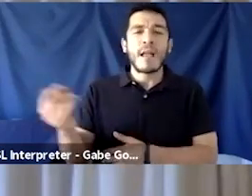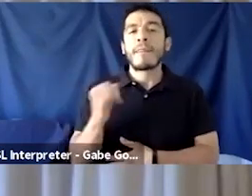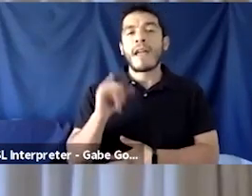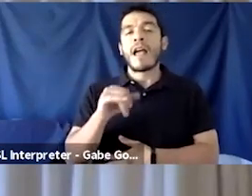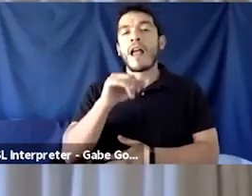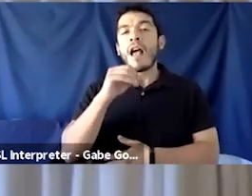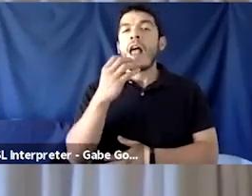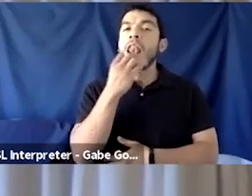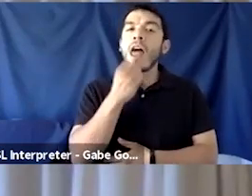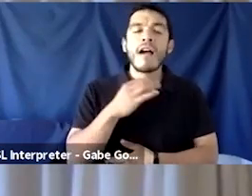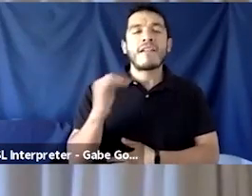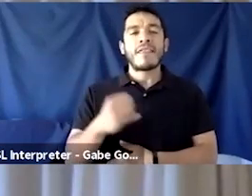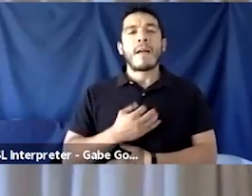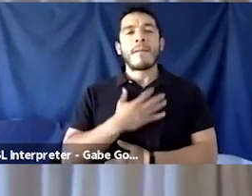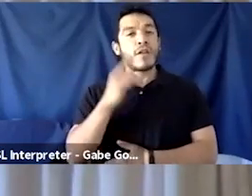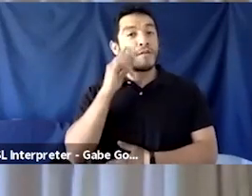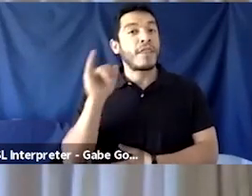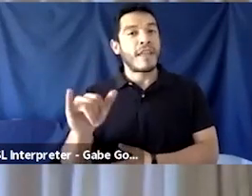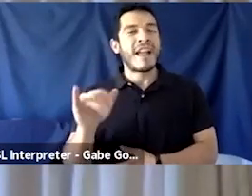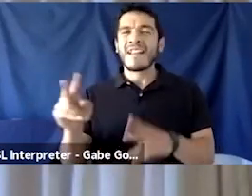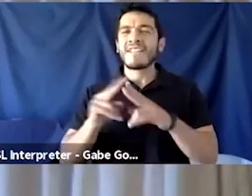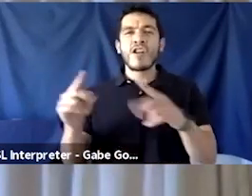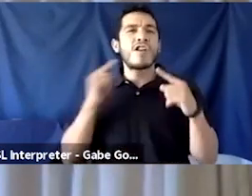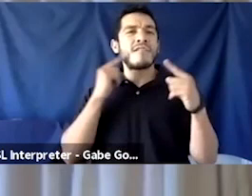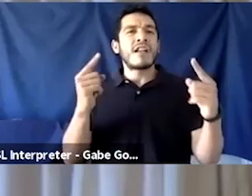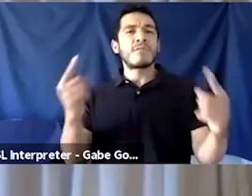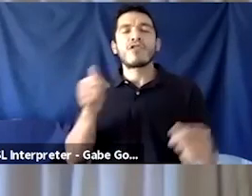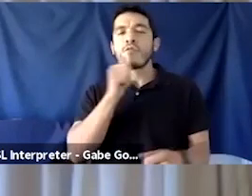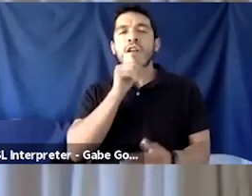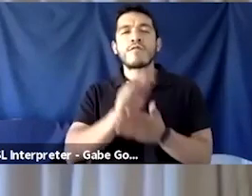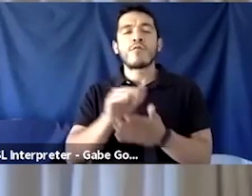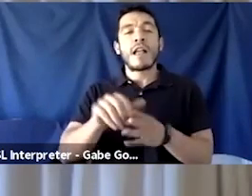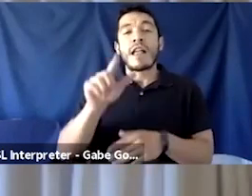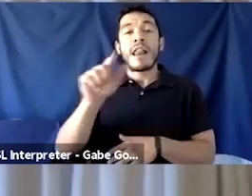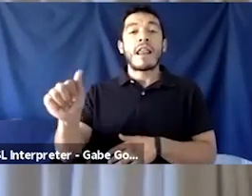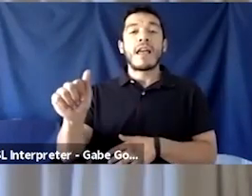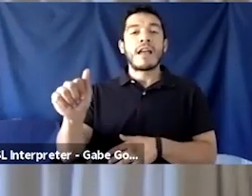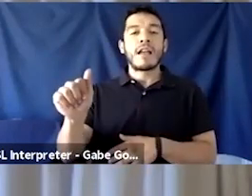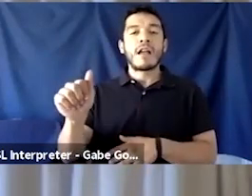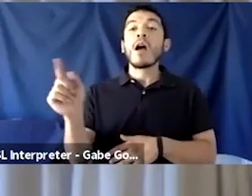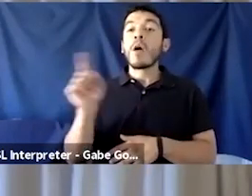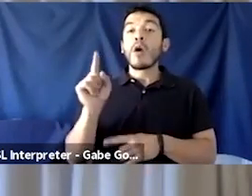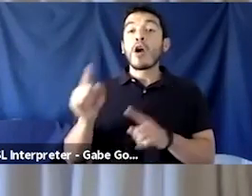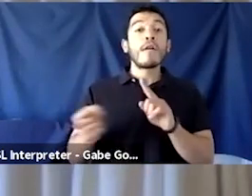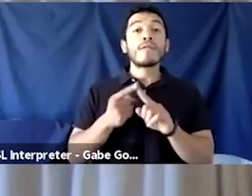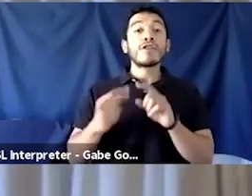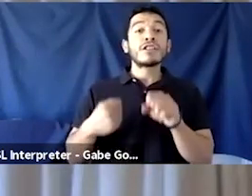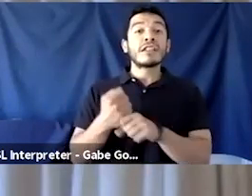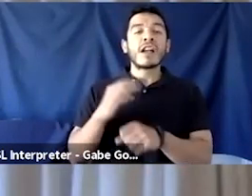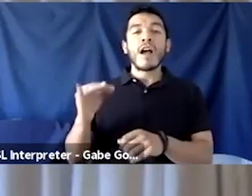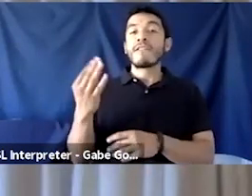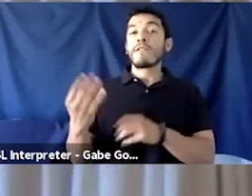for horses. There's a very famous private school in Los Angeles where the first year of the